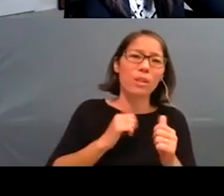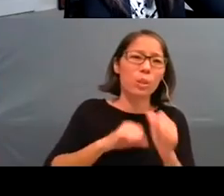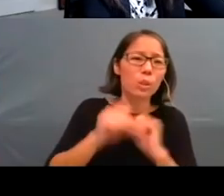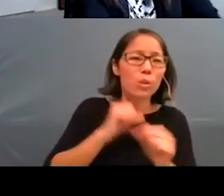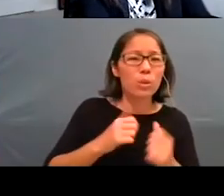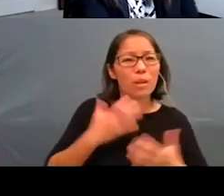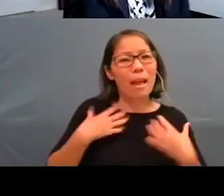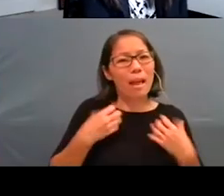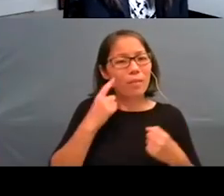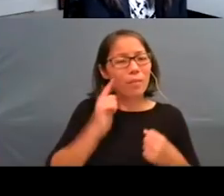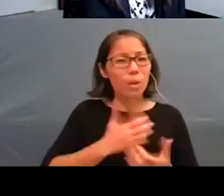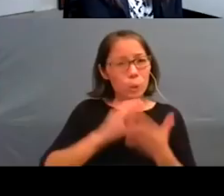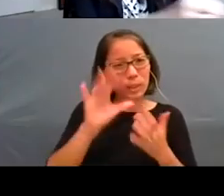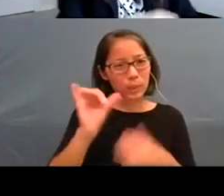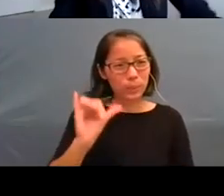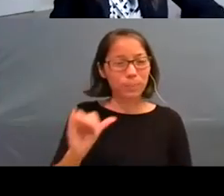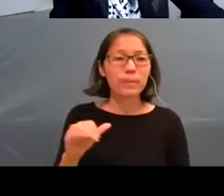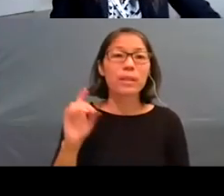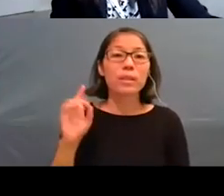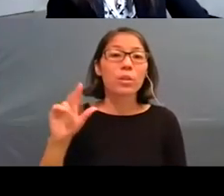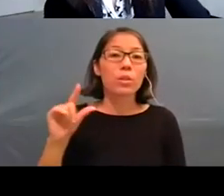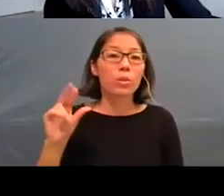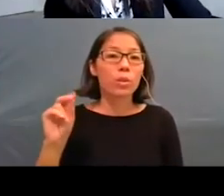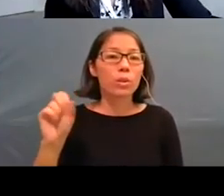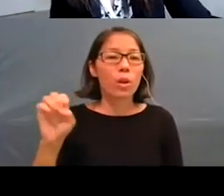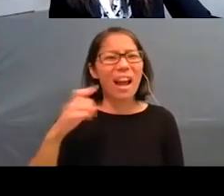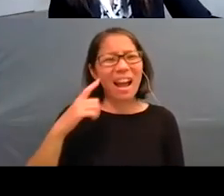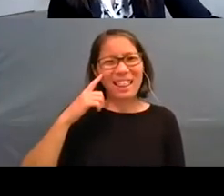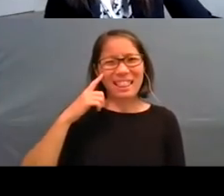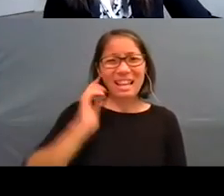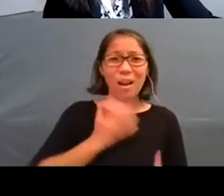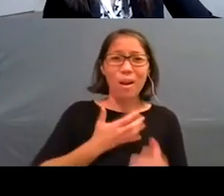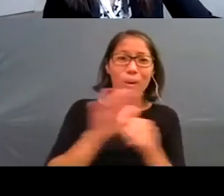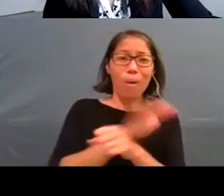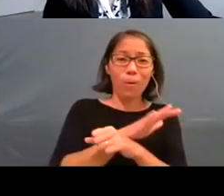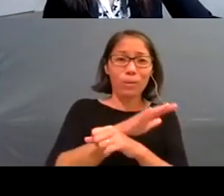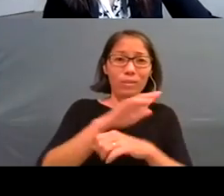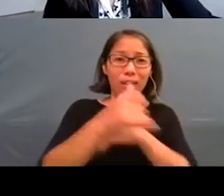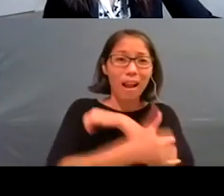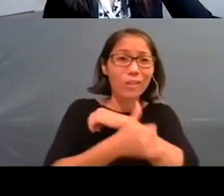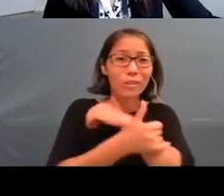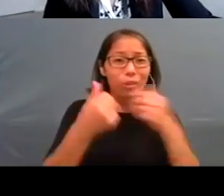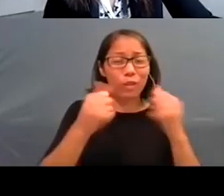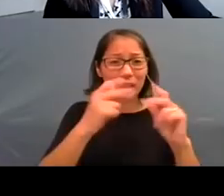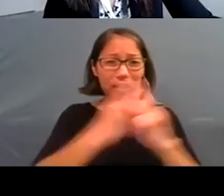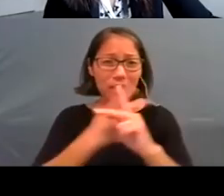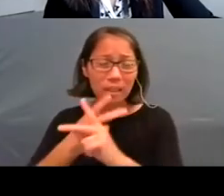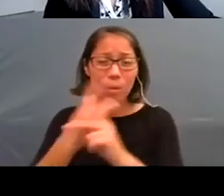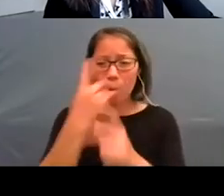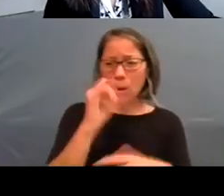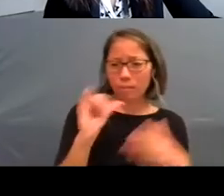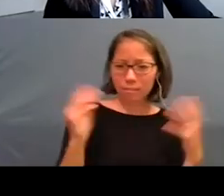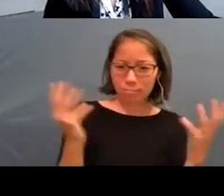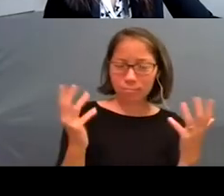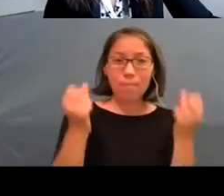great question, and I think our whole nation is trying to figure this out, and what is it going to look like, and a lot of people have talked